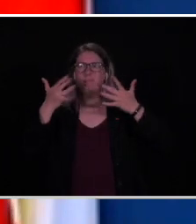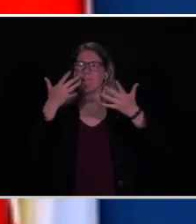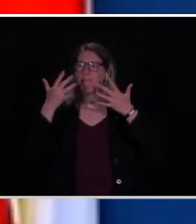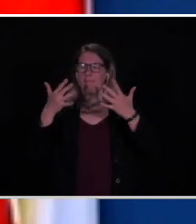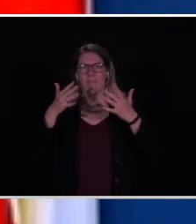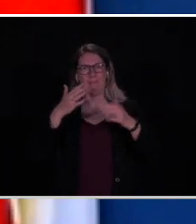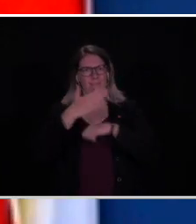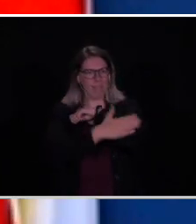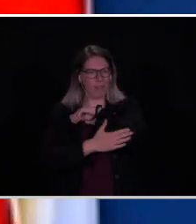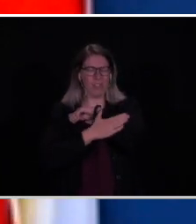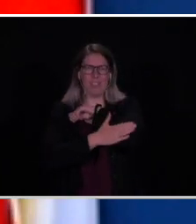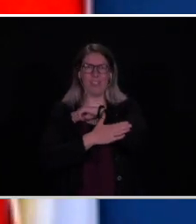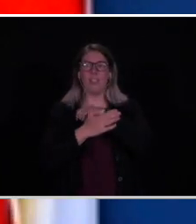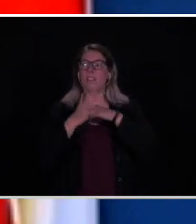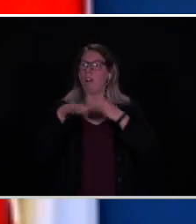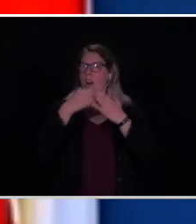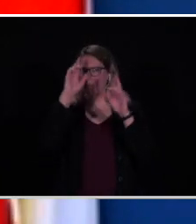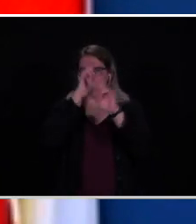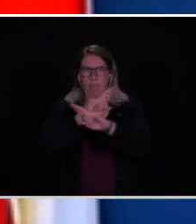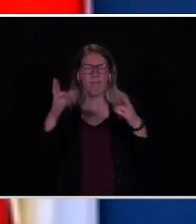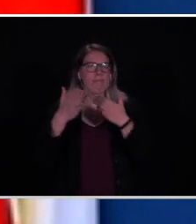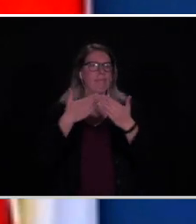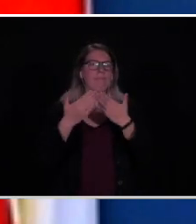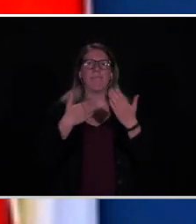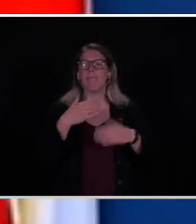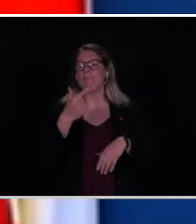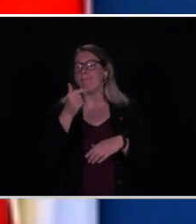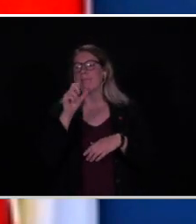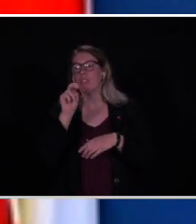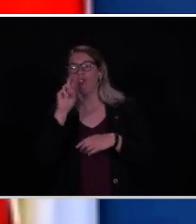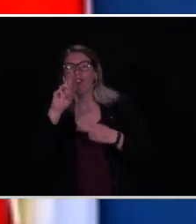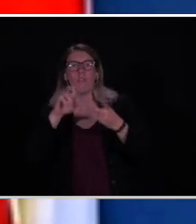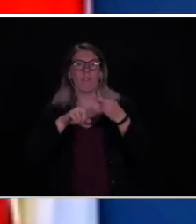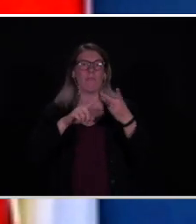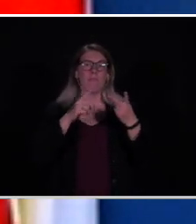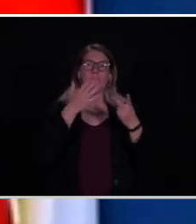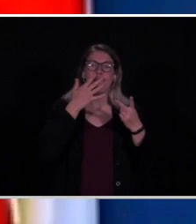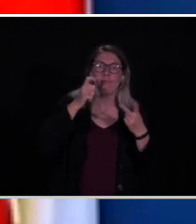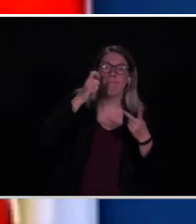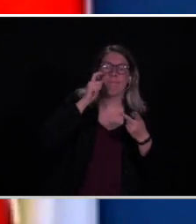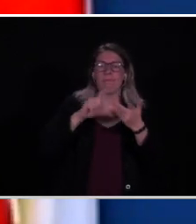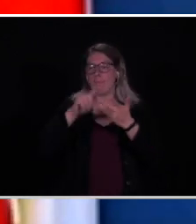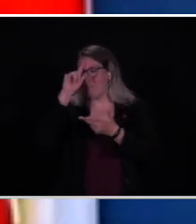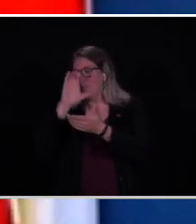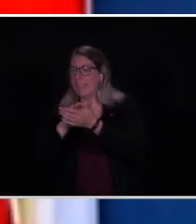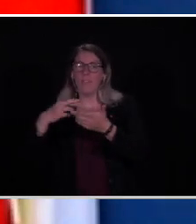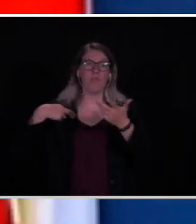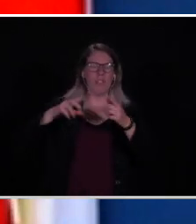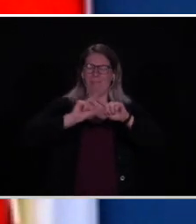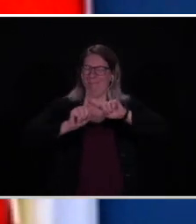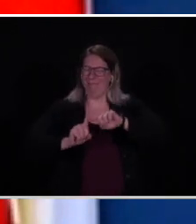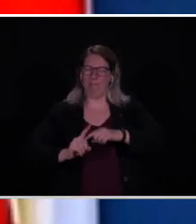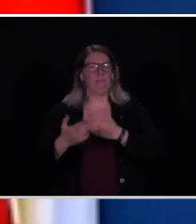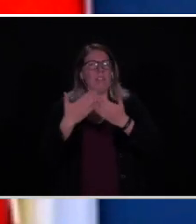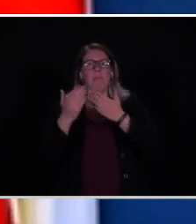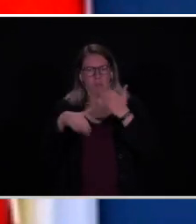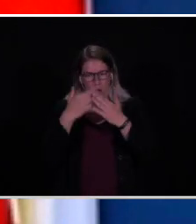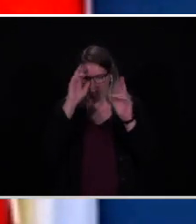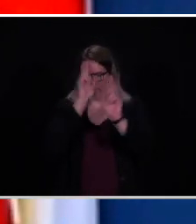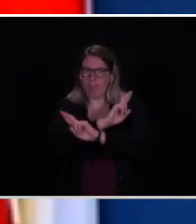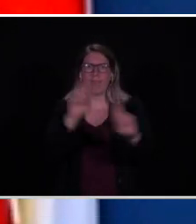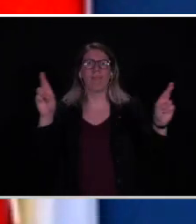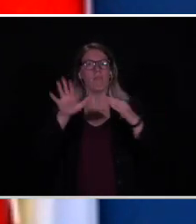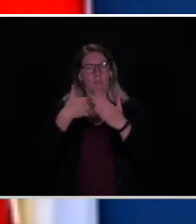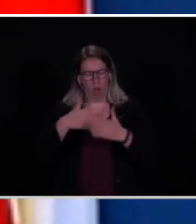where everyone, irrespective of gender, cultural background, language, religious beliefs, or sexuality, is respected for who they